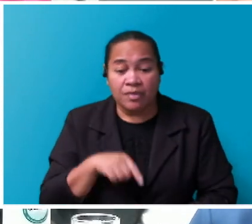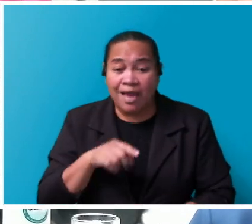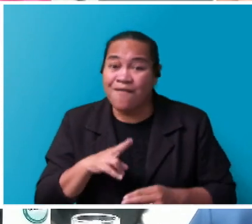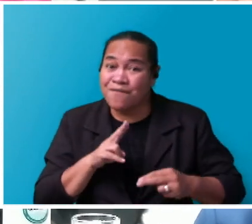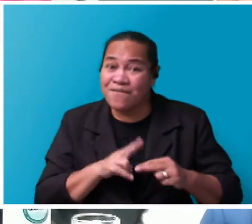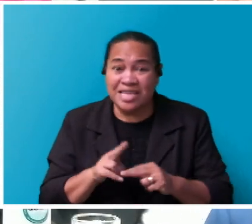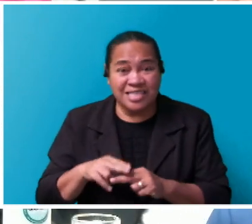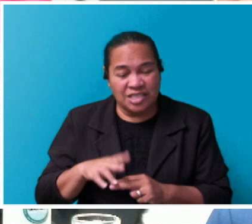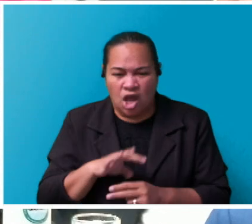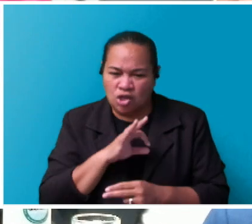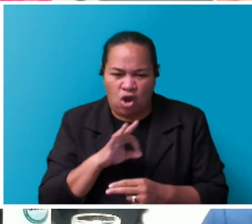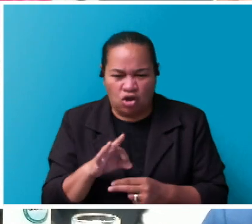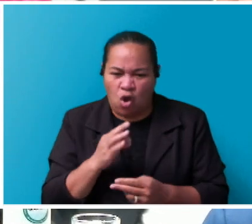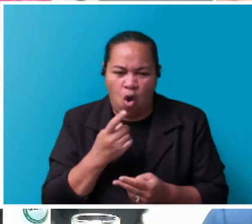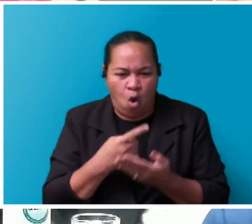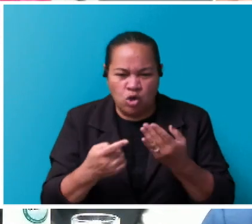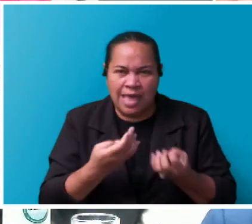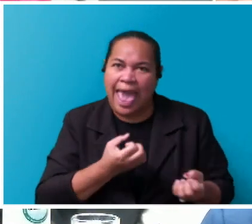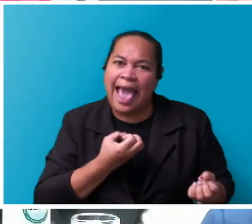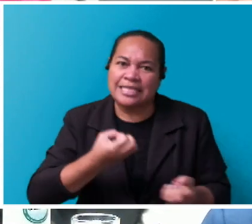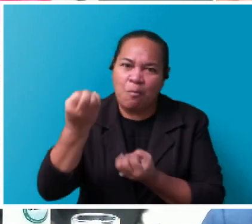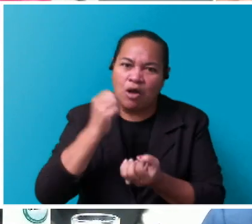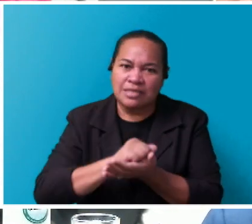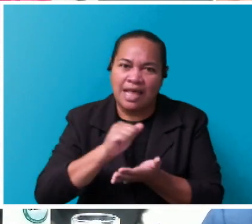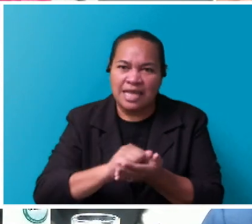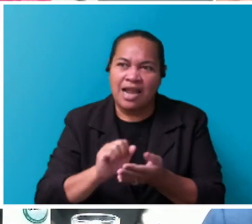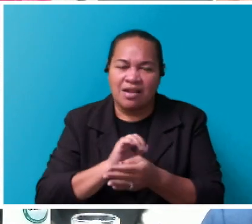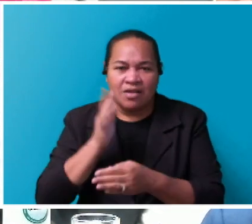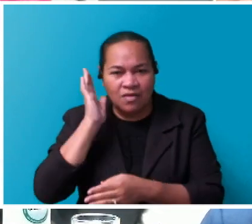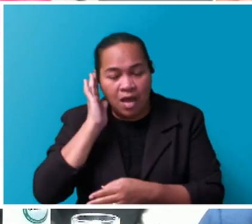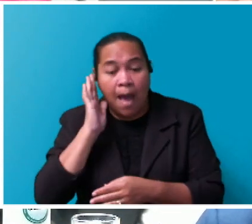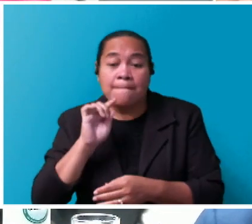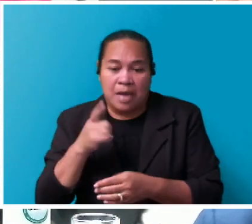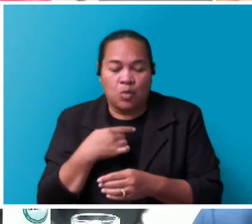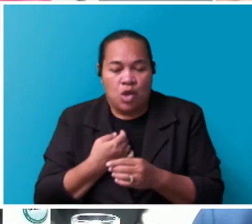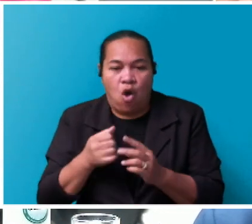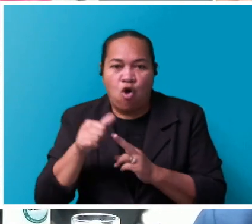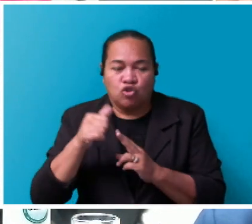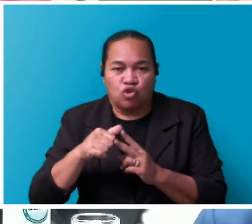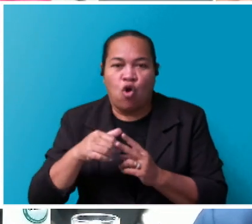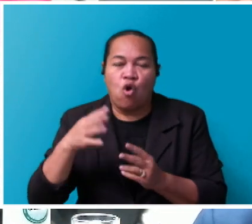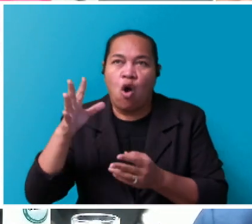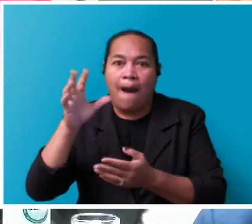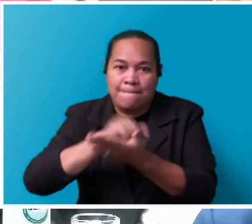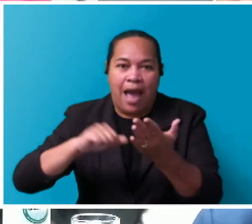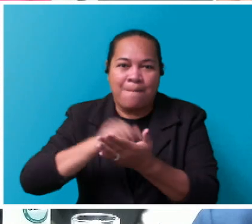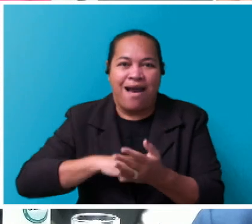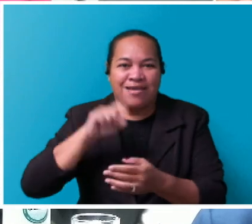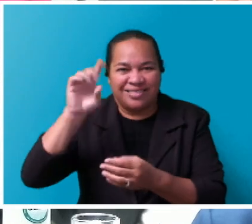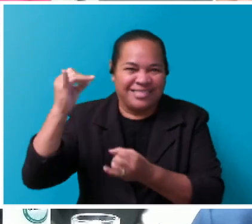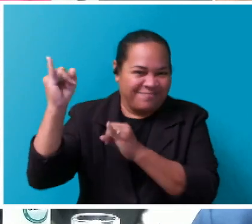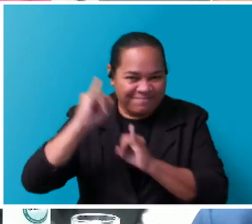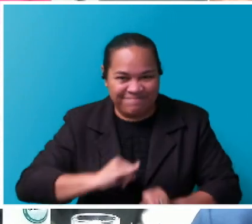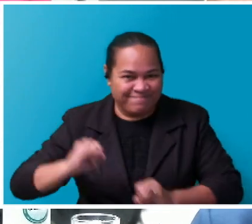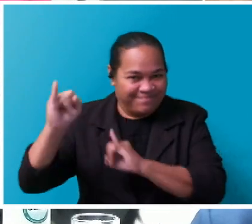not just an exporter to the US. We are also a growing active importer of American goods, with